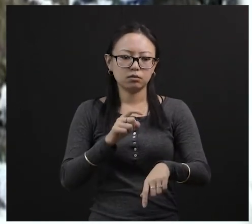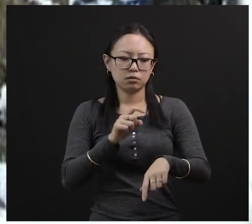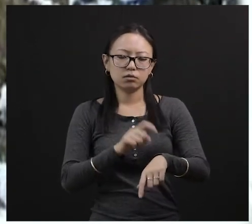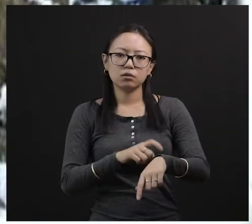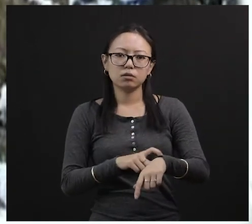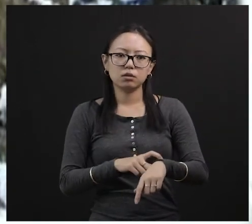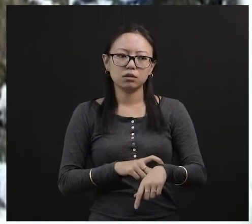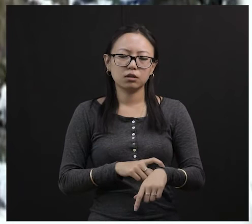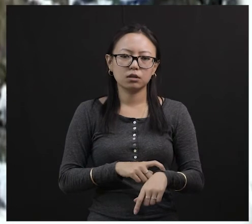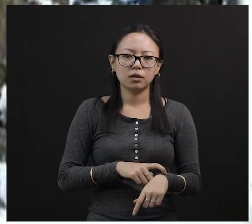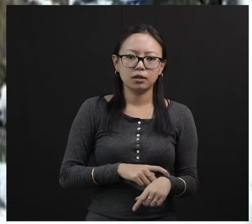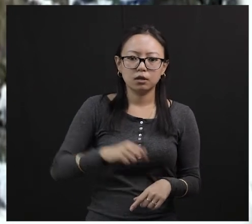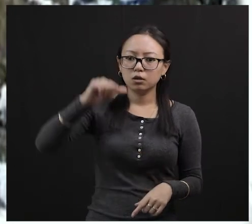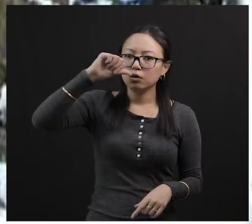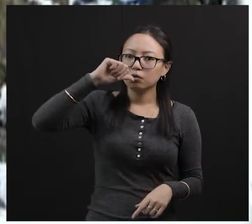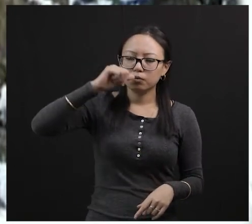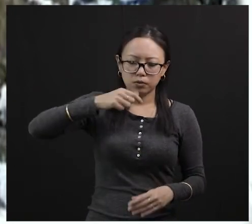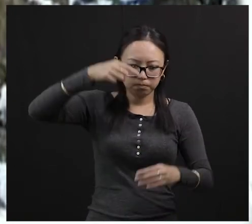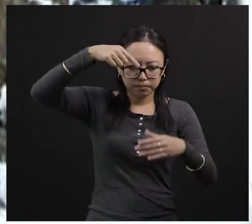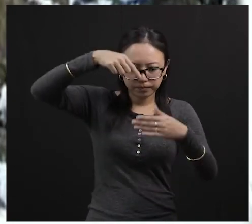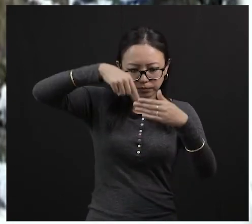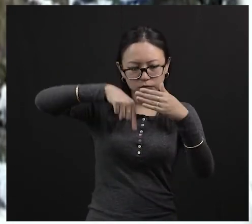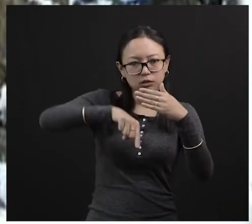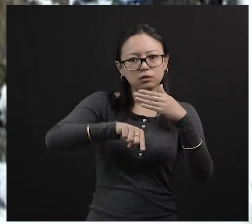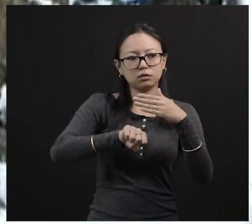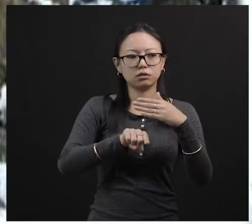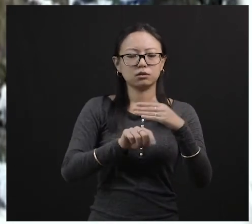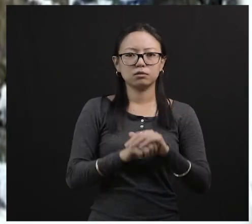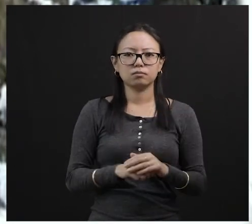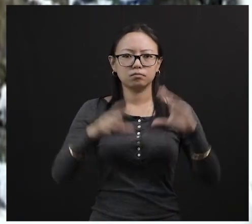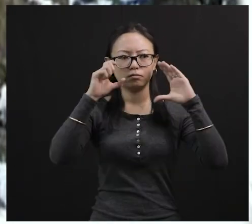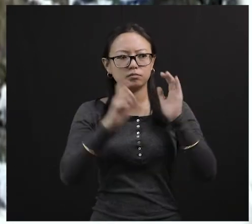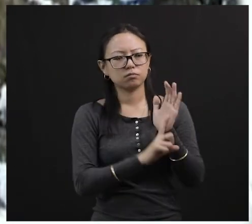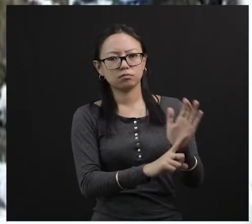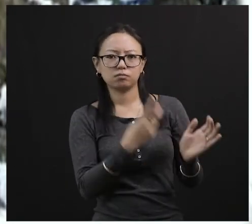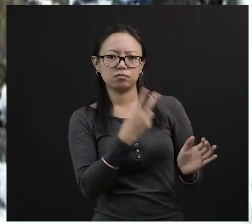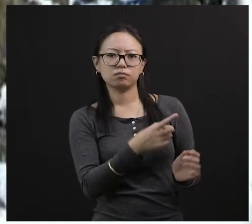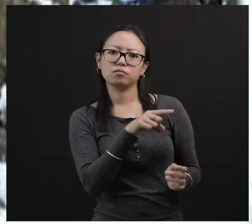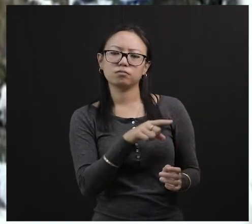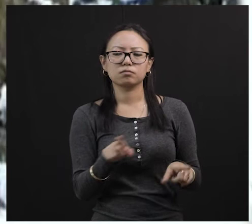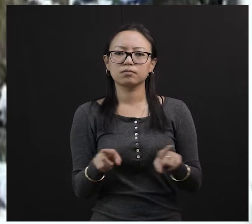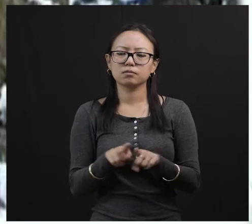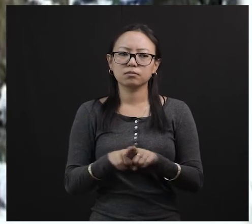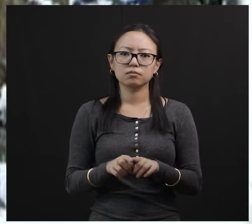stored. The water enters like this. The water enters the cracks, surfaces like